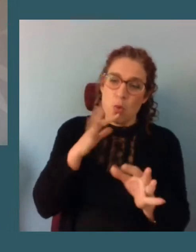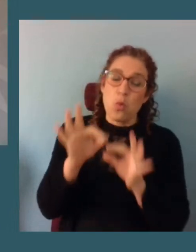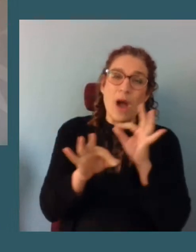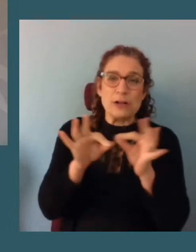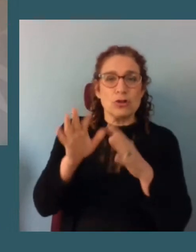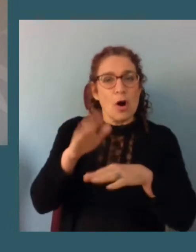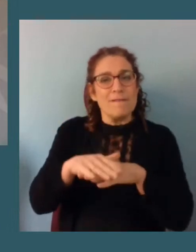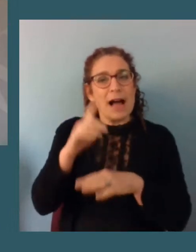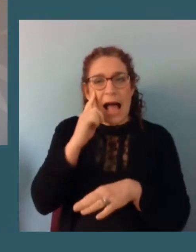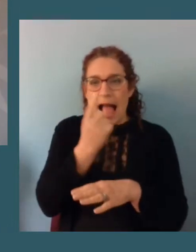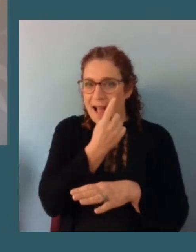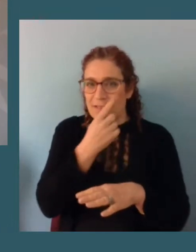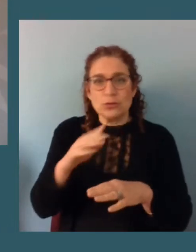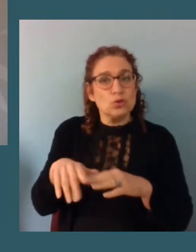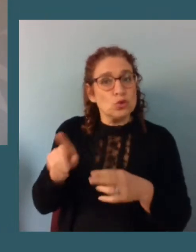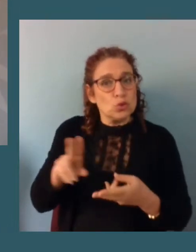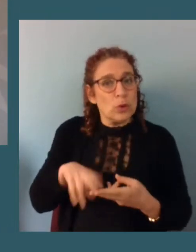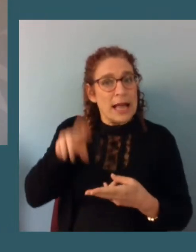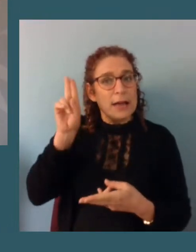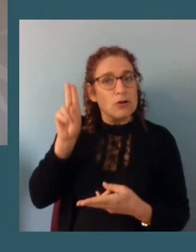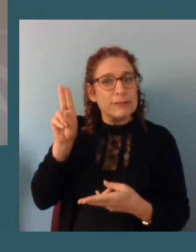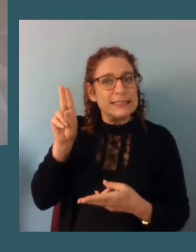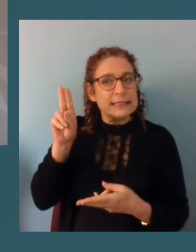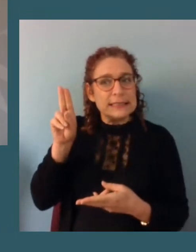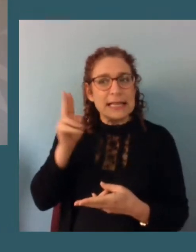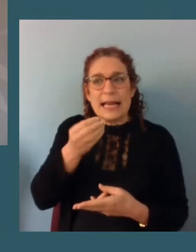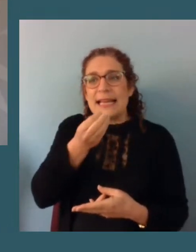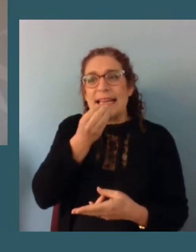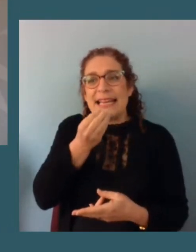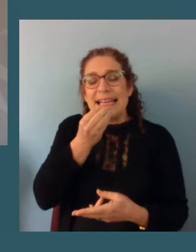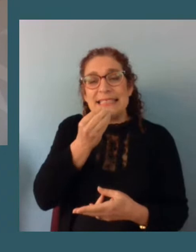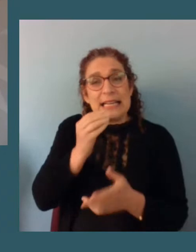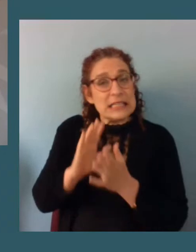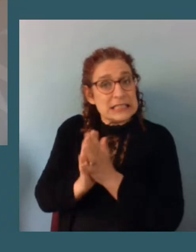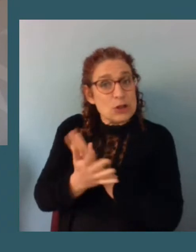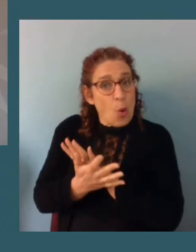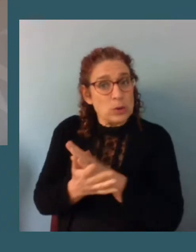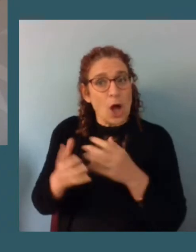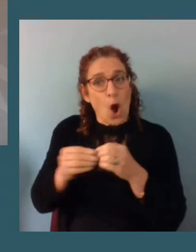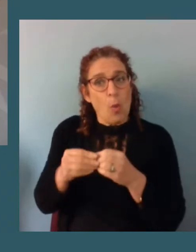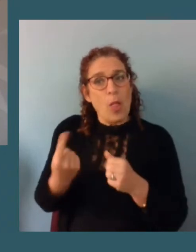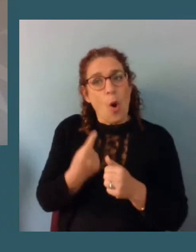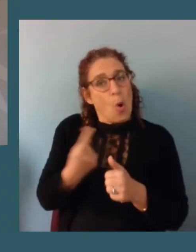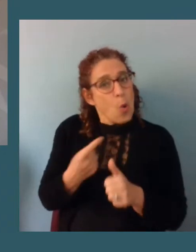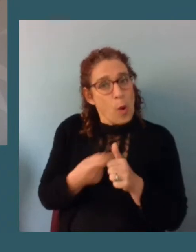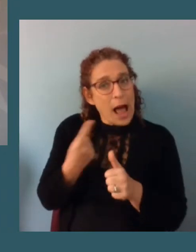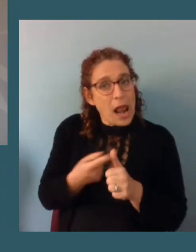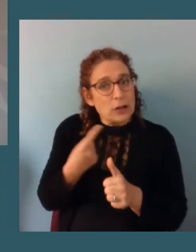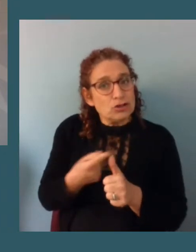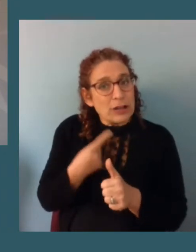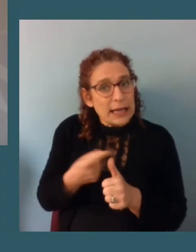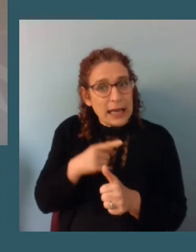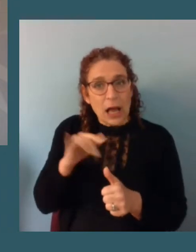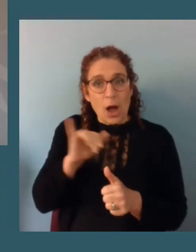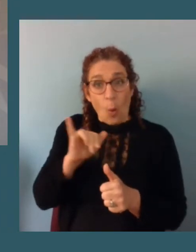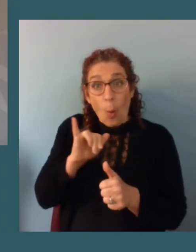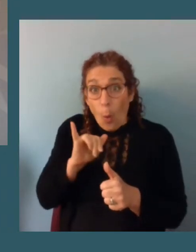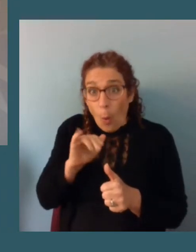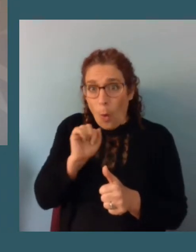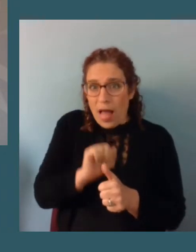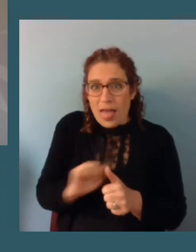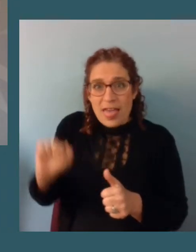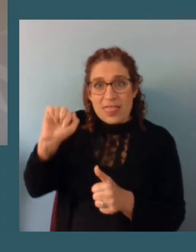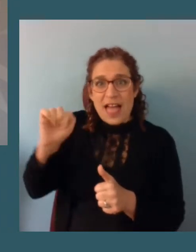of an increased incidence of eating disorders amongst allergic individuals or their parents? That's